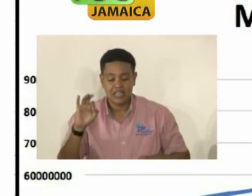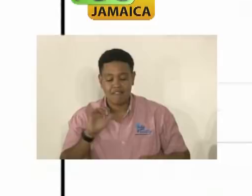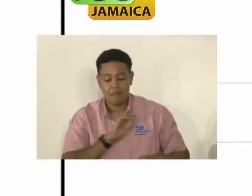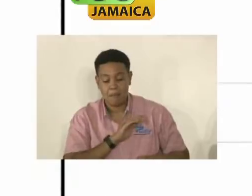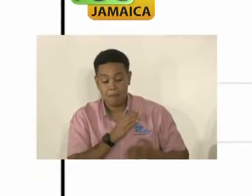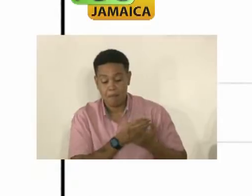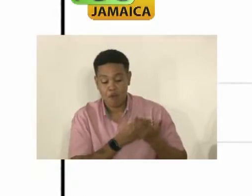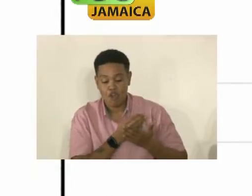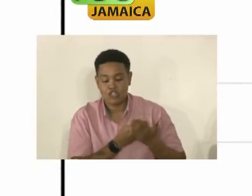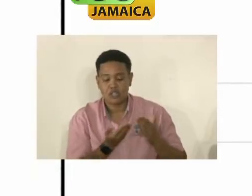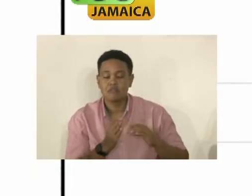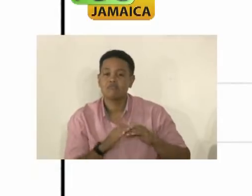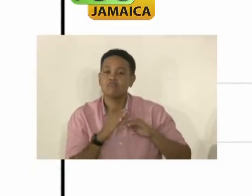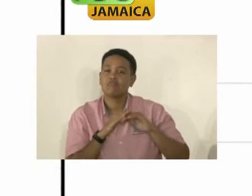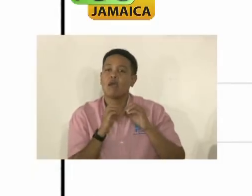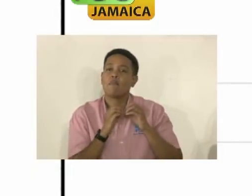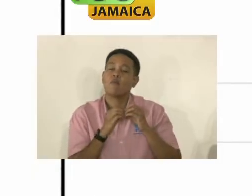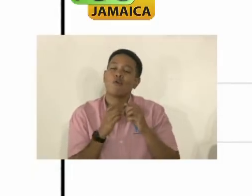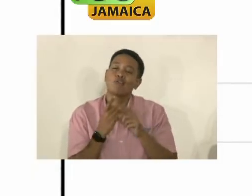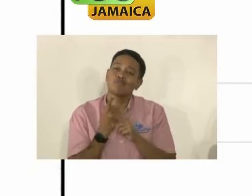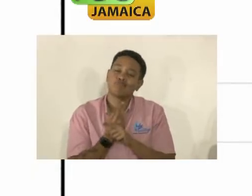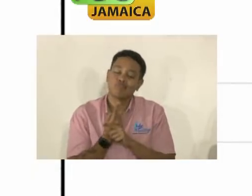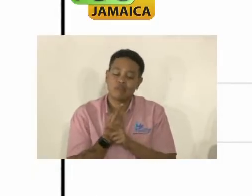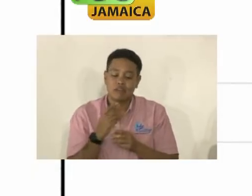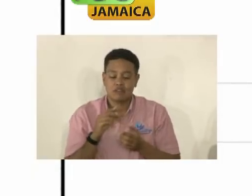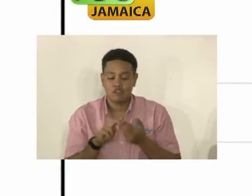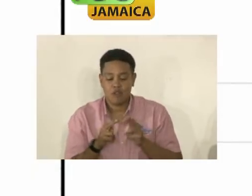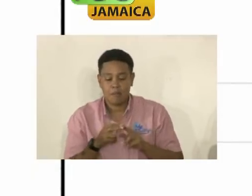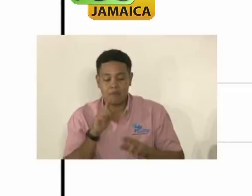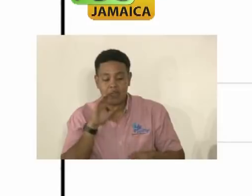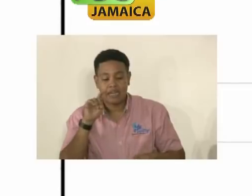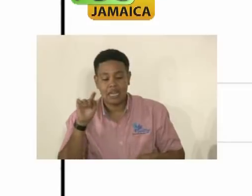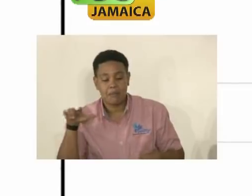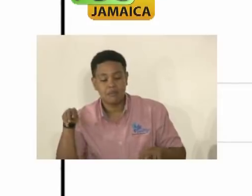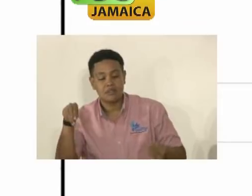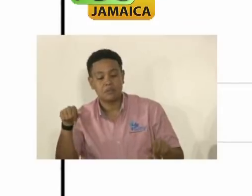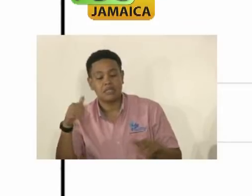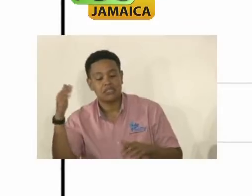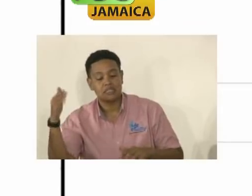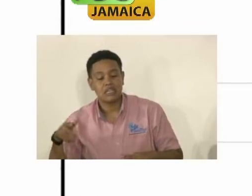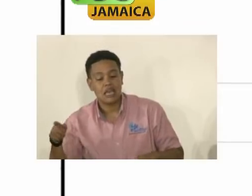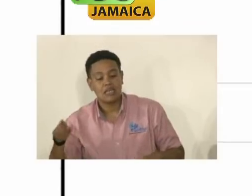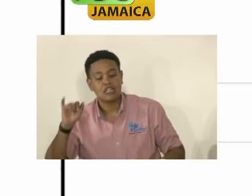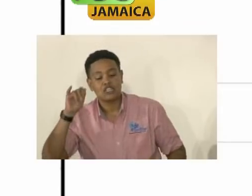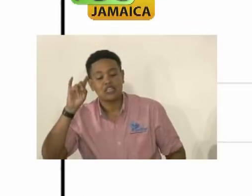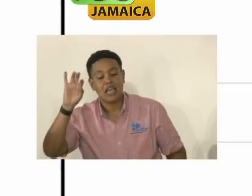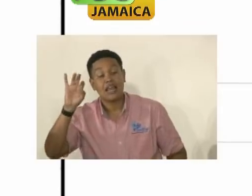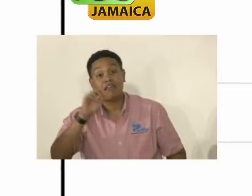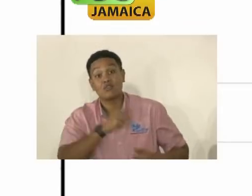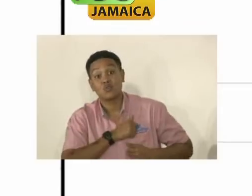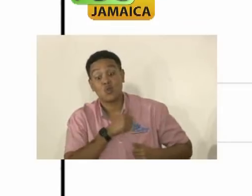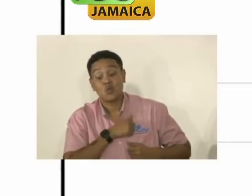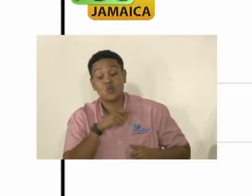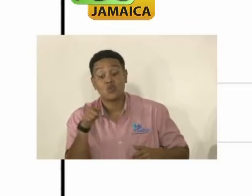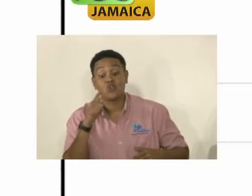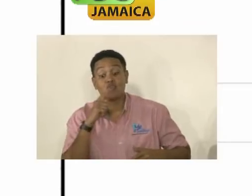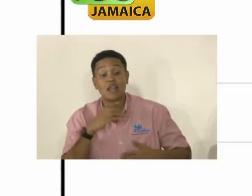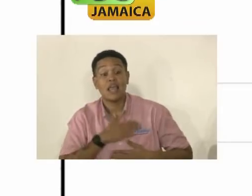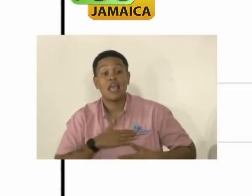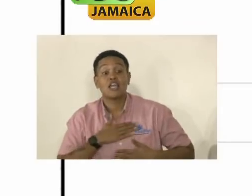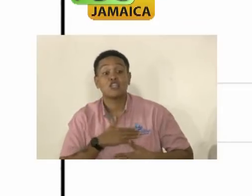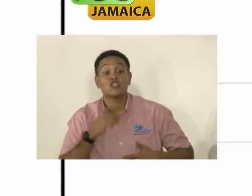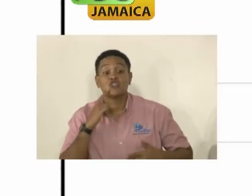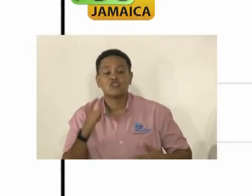by a more modest figure. On the capital expenditure side, The JDF has again enjoyed